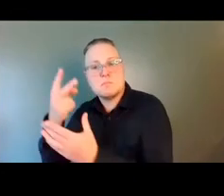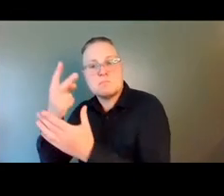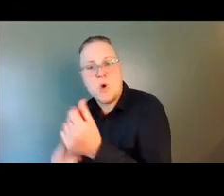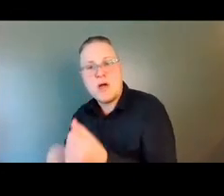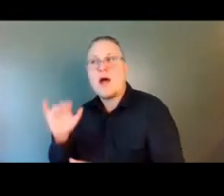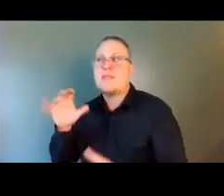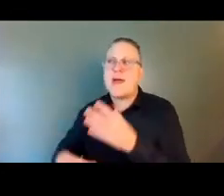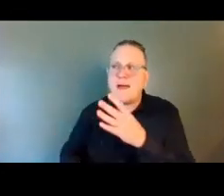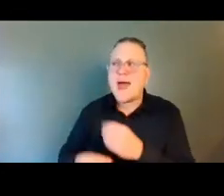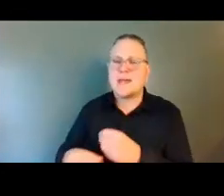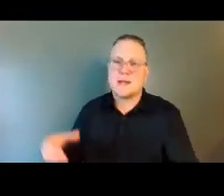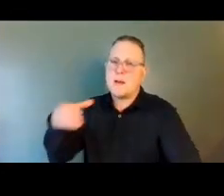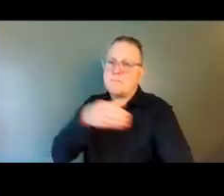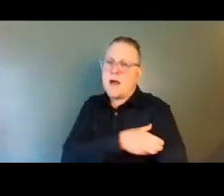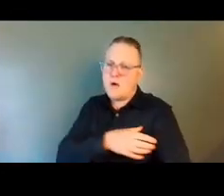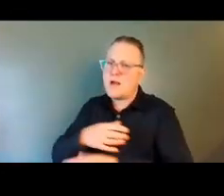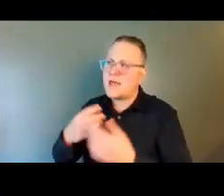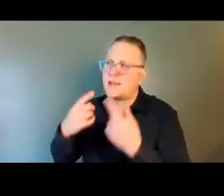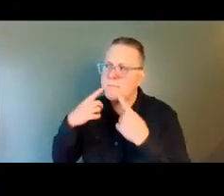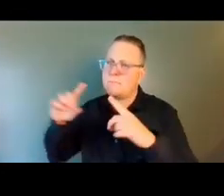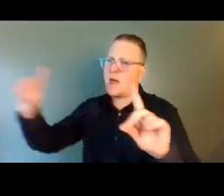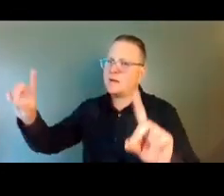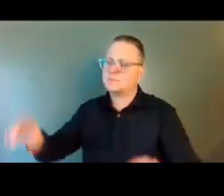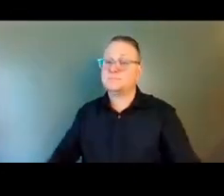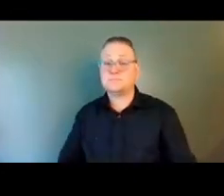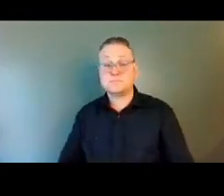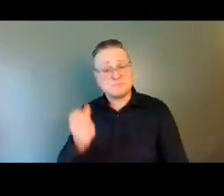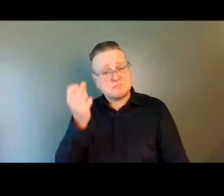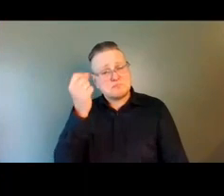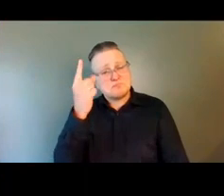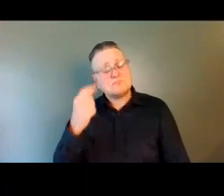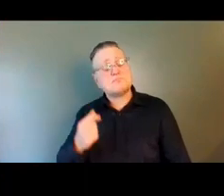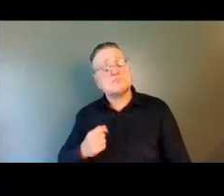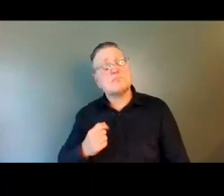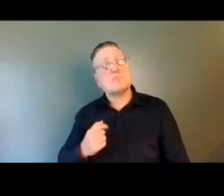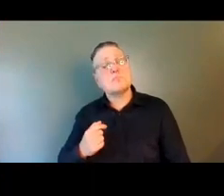I came into advocacy after the era of